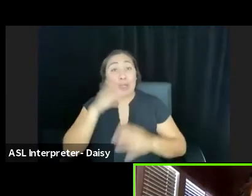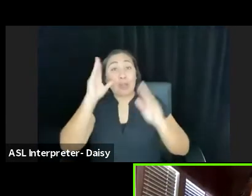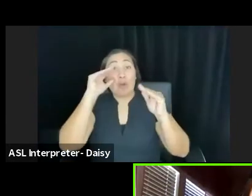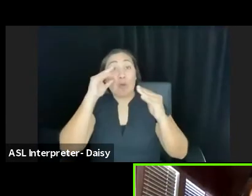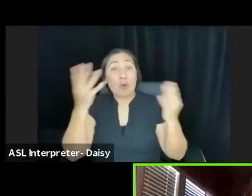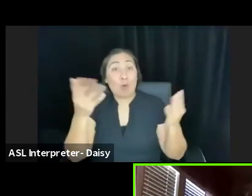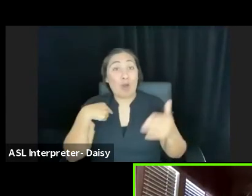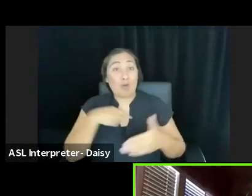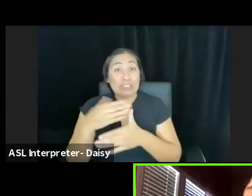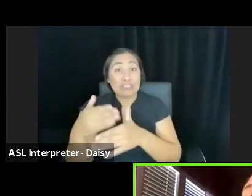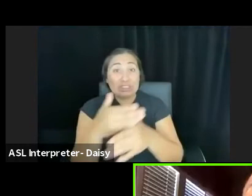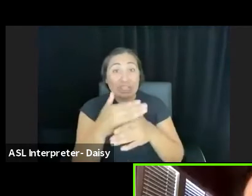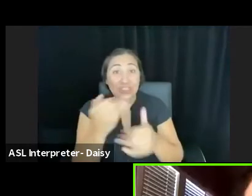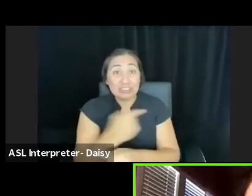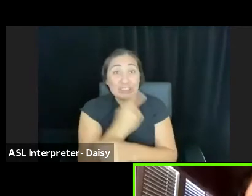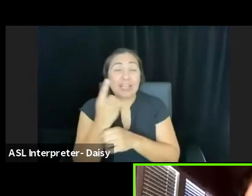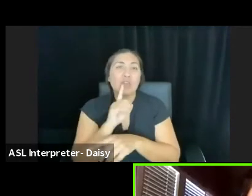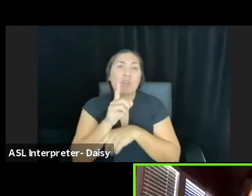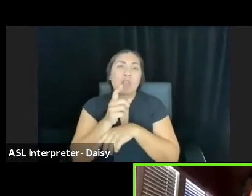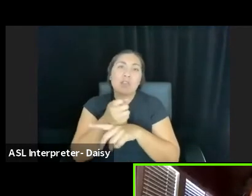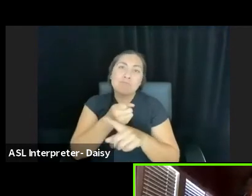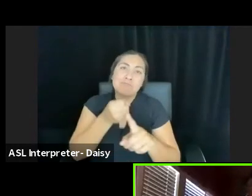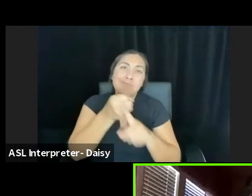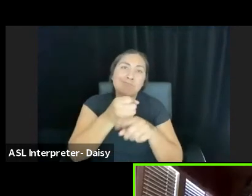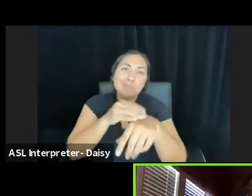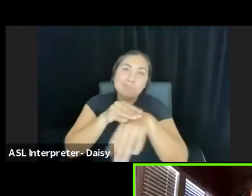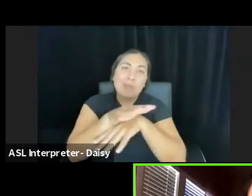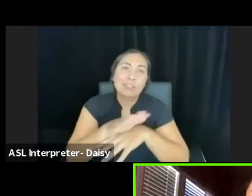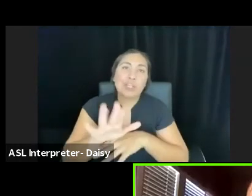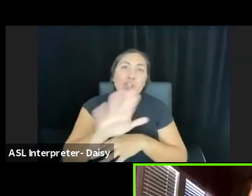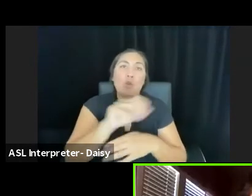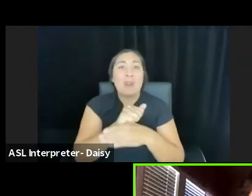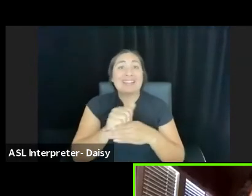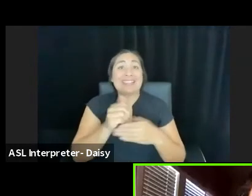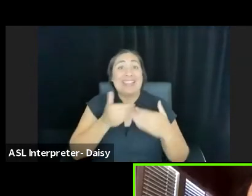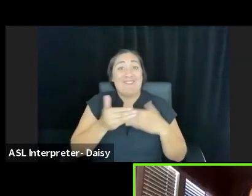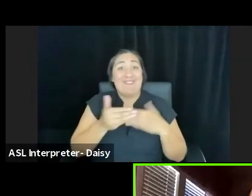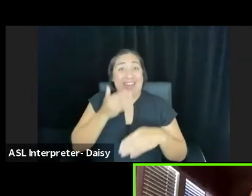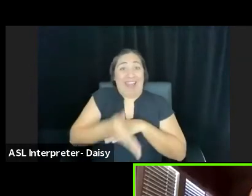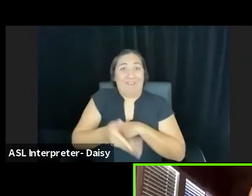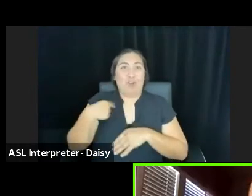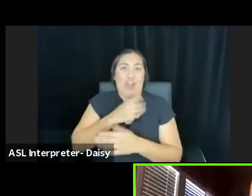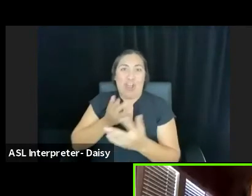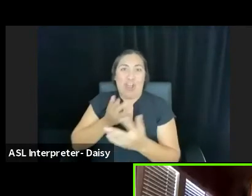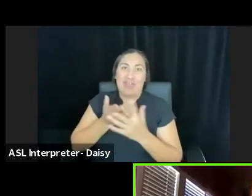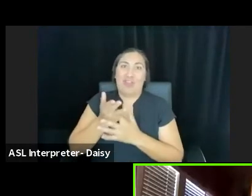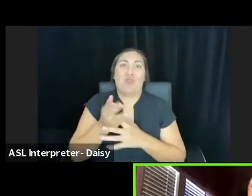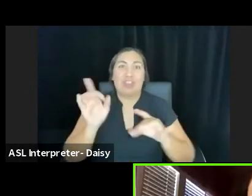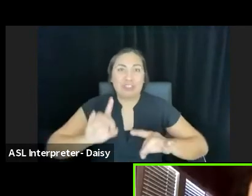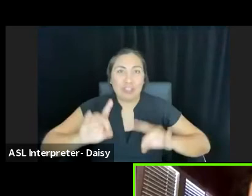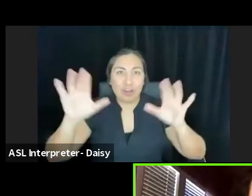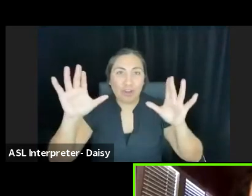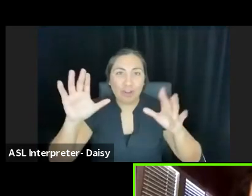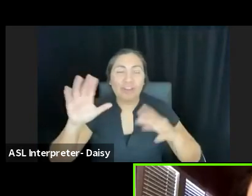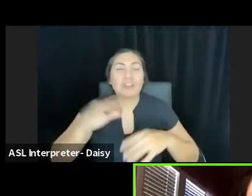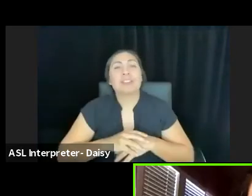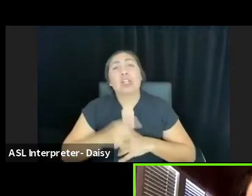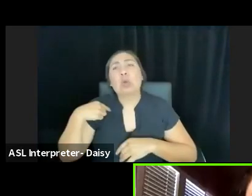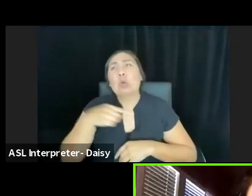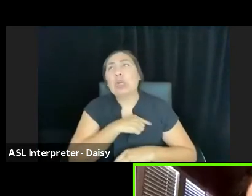on your practice, even after this crisis has passed. We hope that even in these